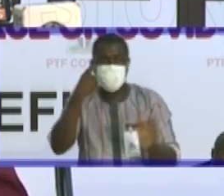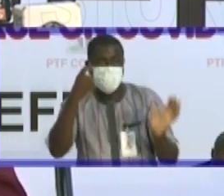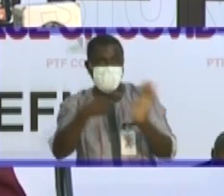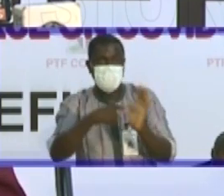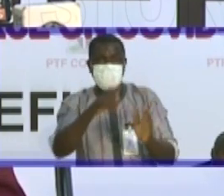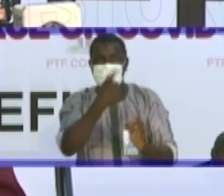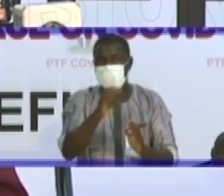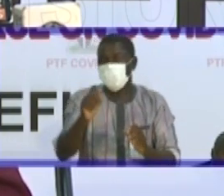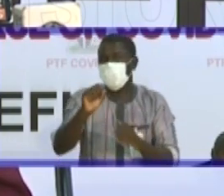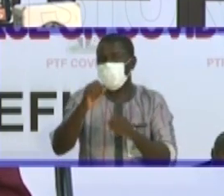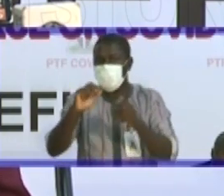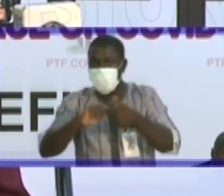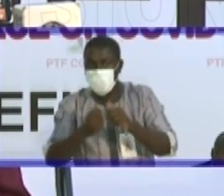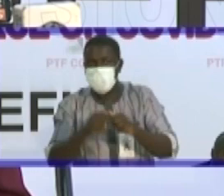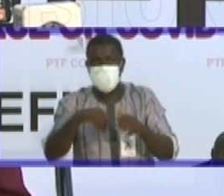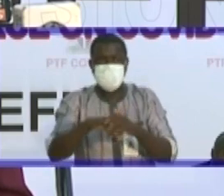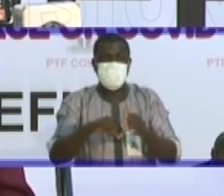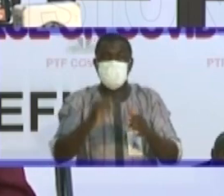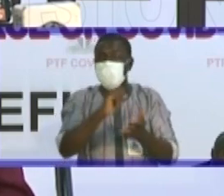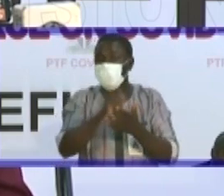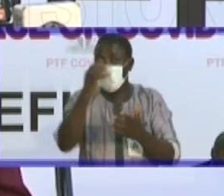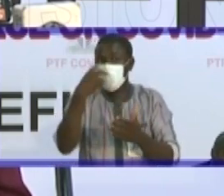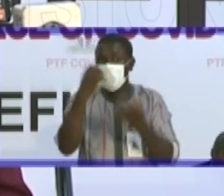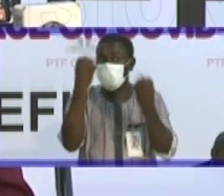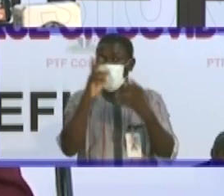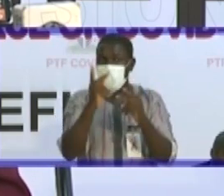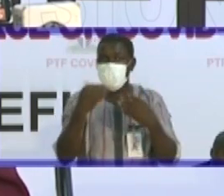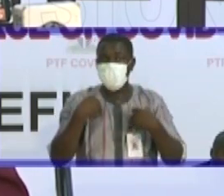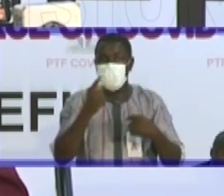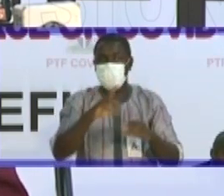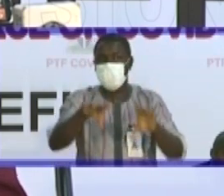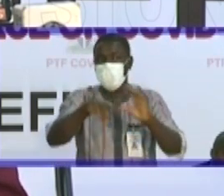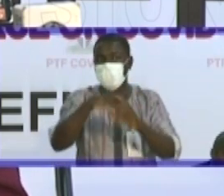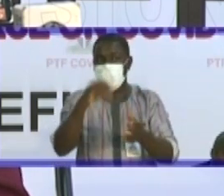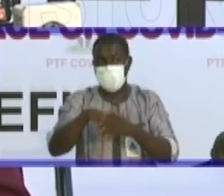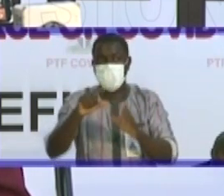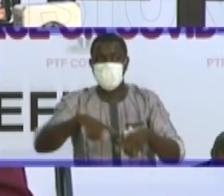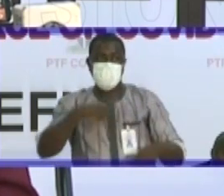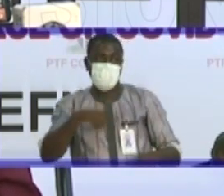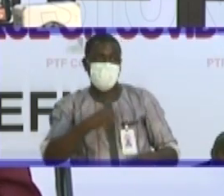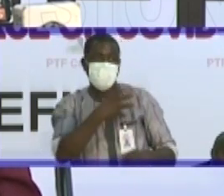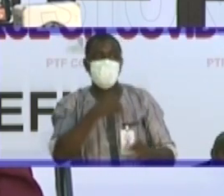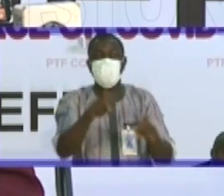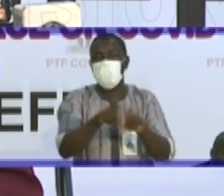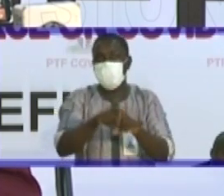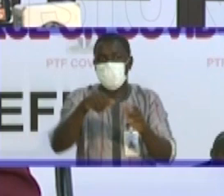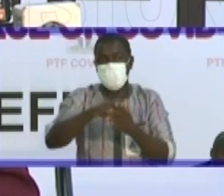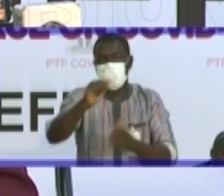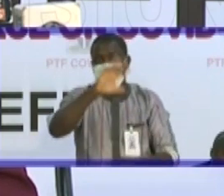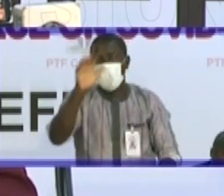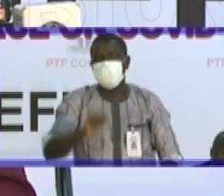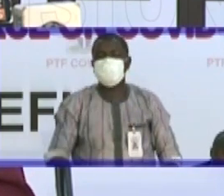see so many of them now being discovered in the Lagos area and also in Abuja.